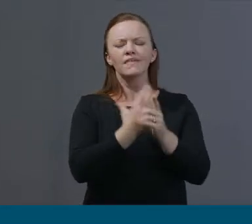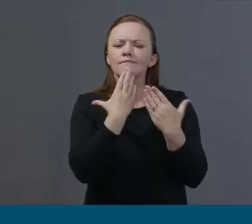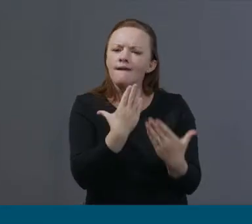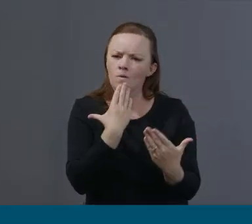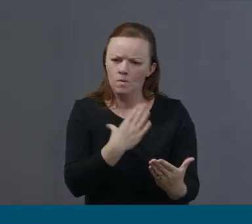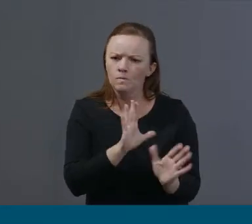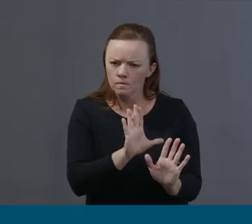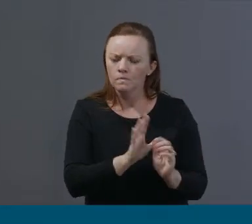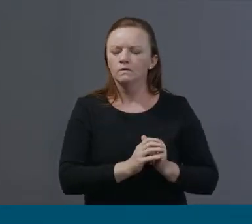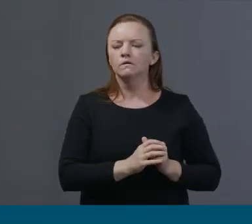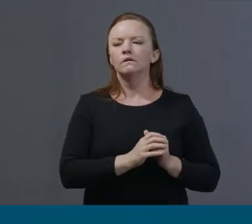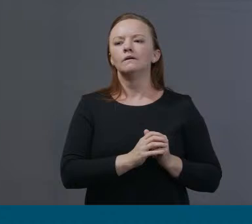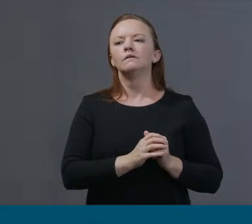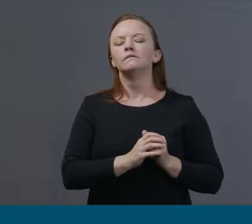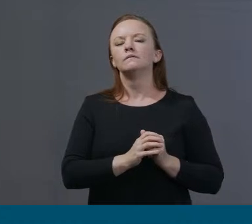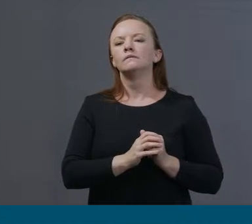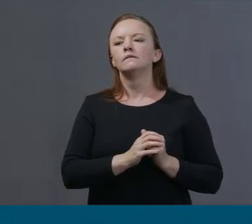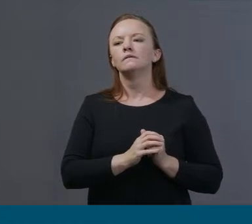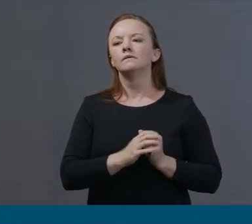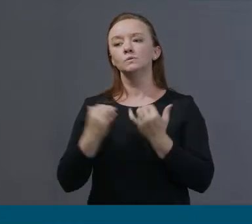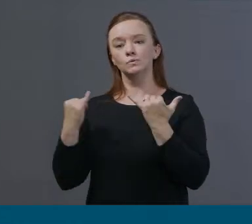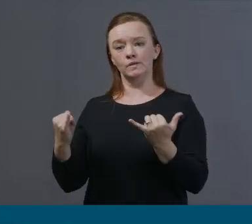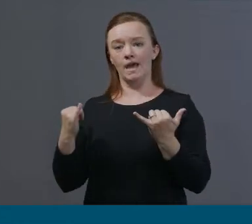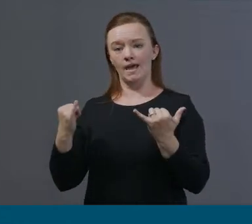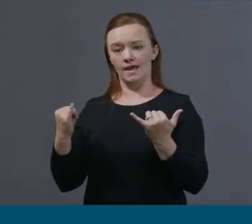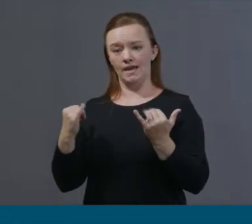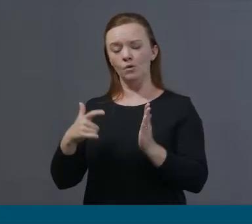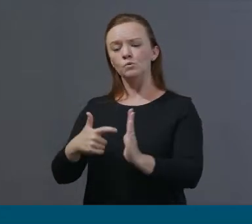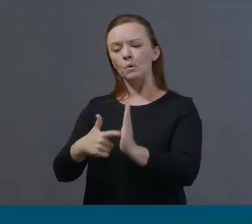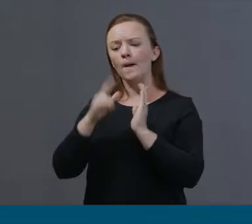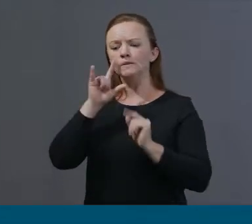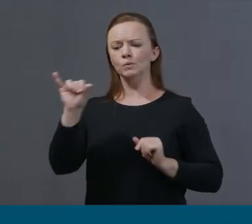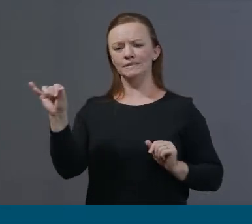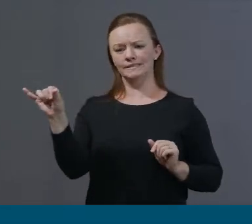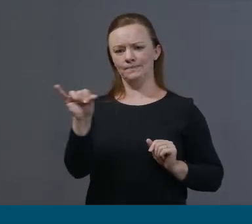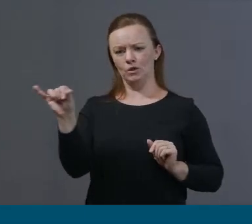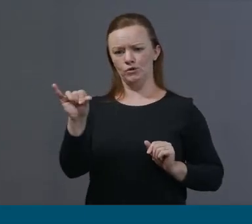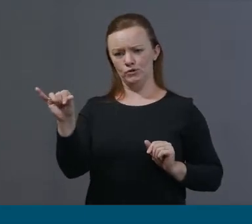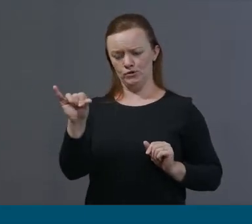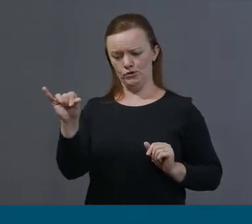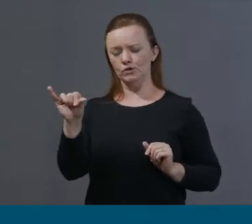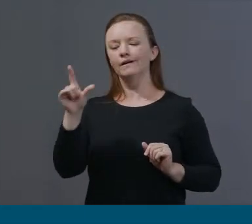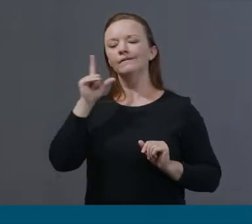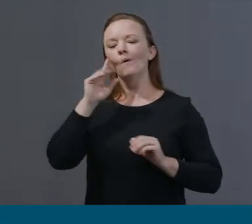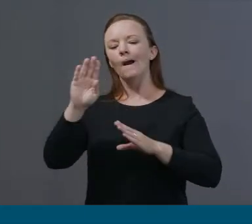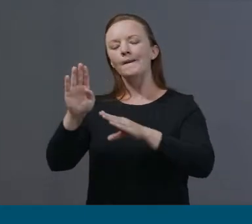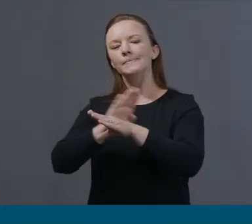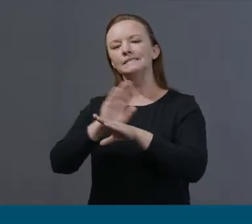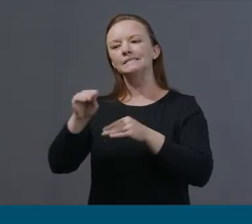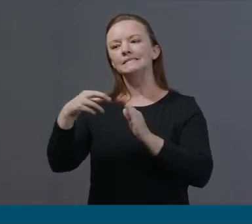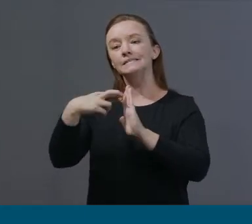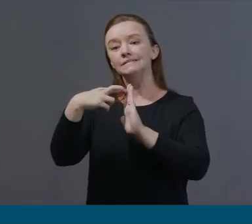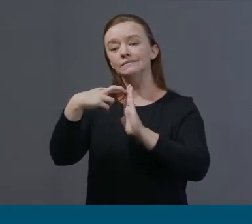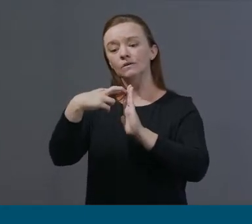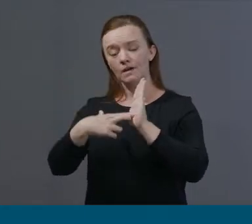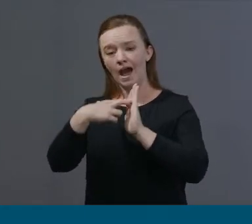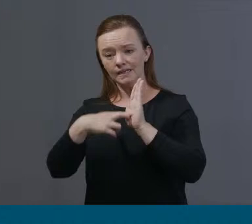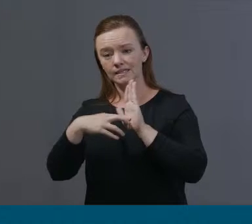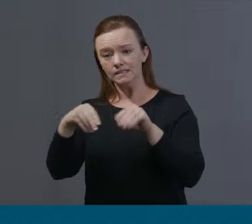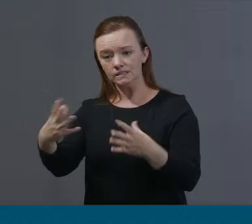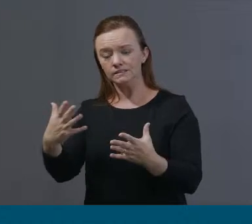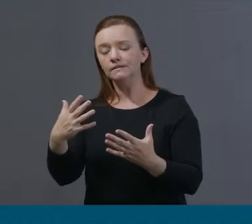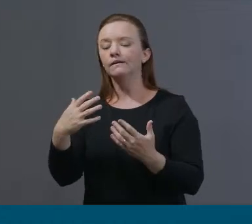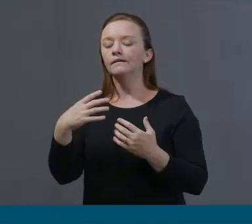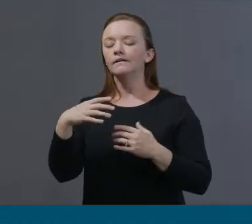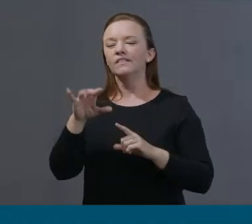job. The requirements today will mirror the guidance provided to businesses upon reopening. For those